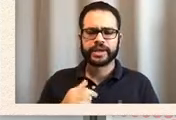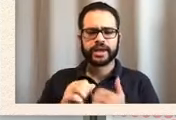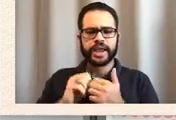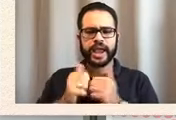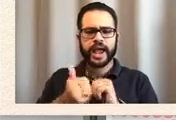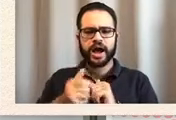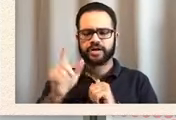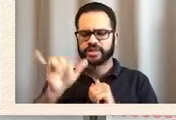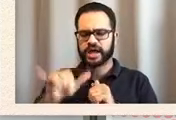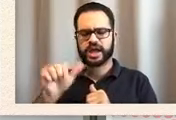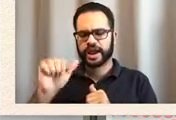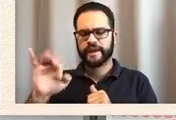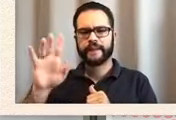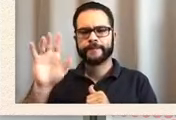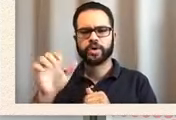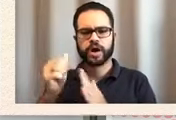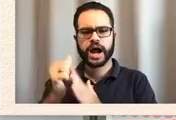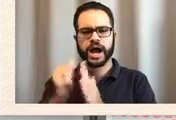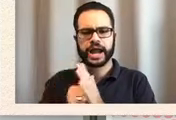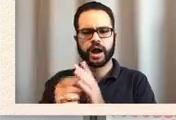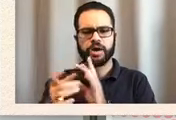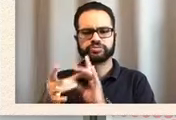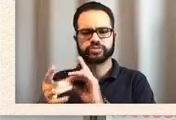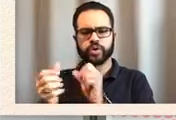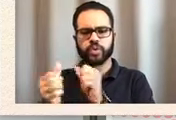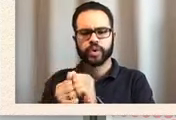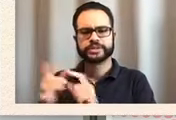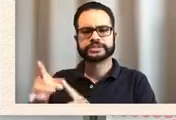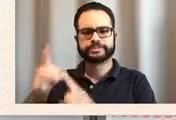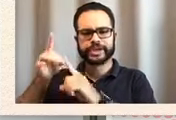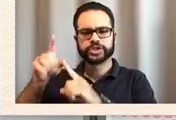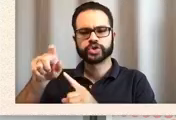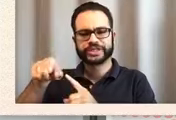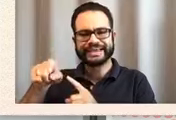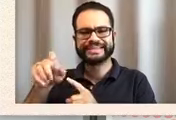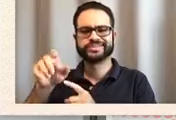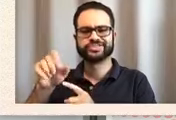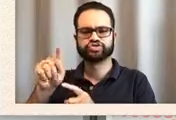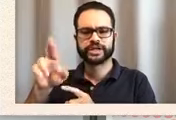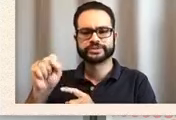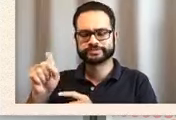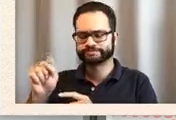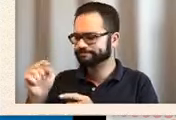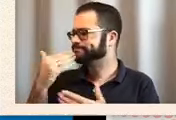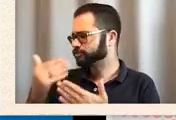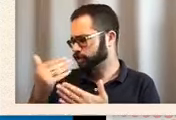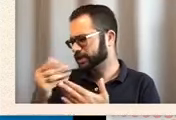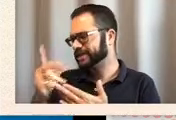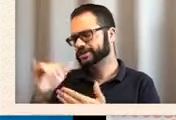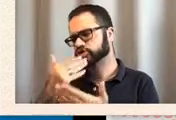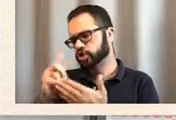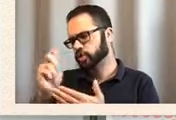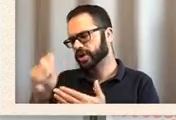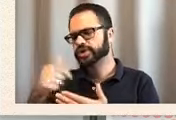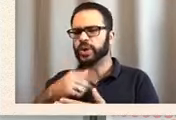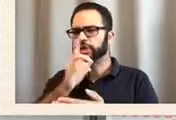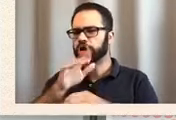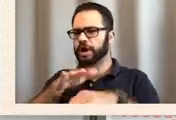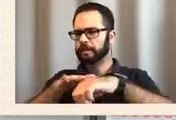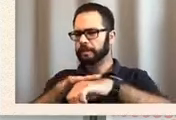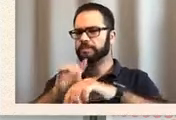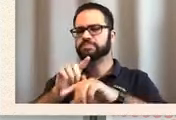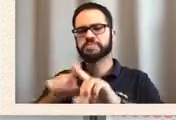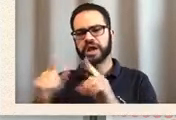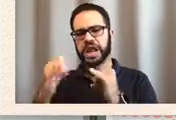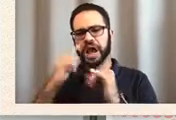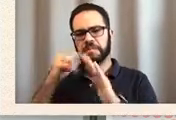ABLE account work with the special needs trust? Yeah, that's great. And we kind of tackled that a little bit. And so what's